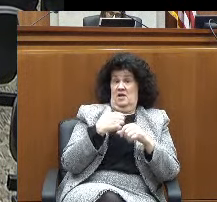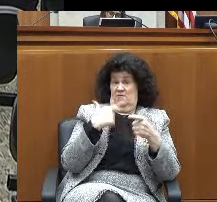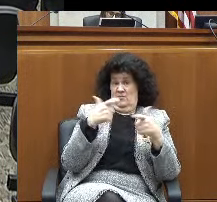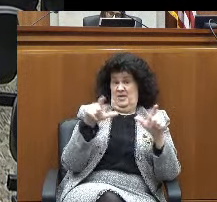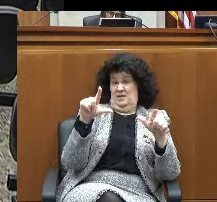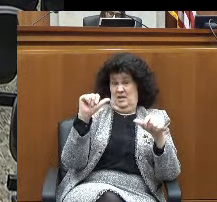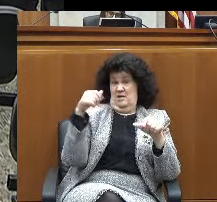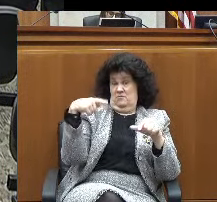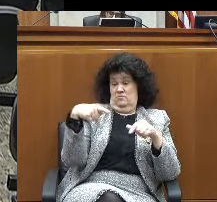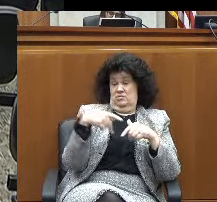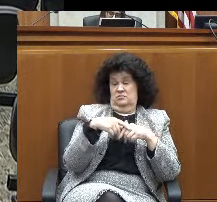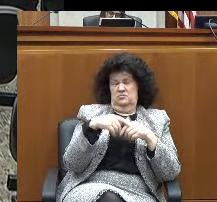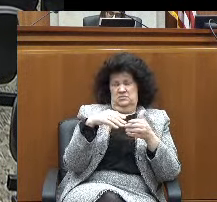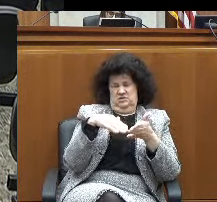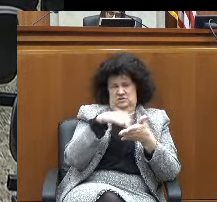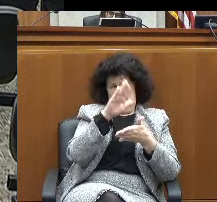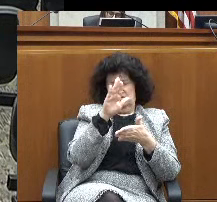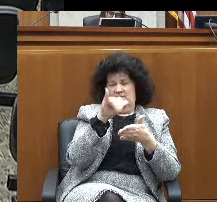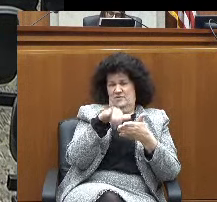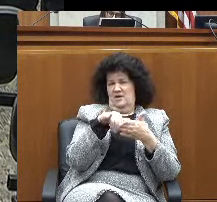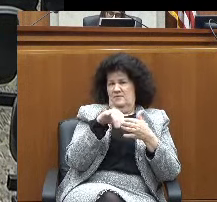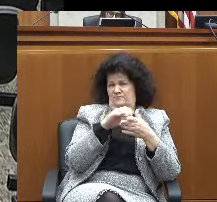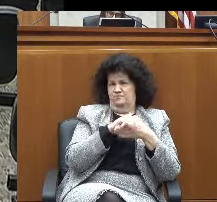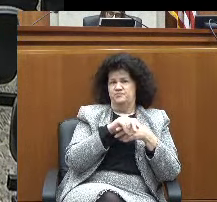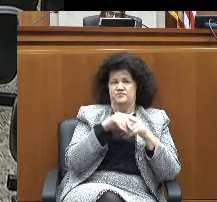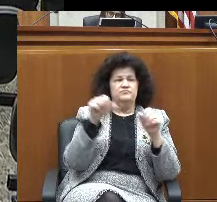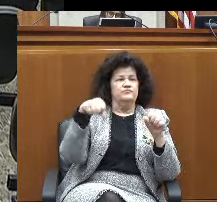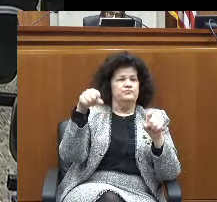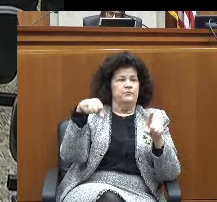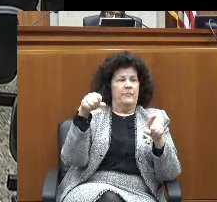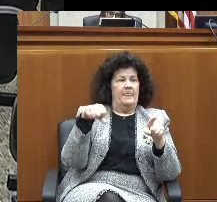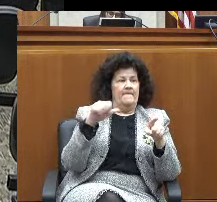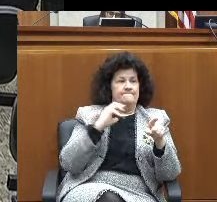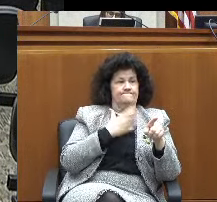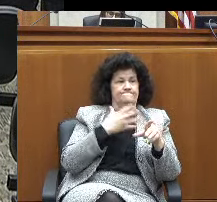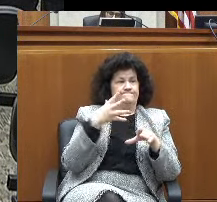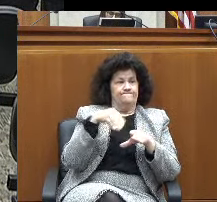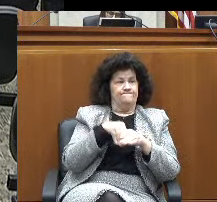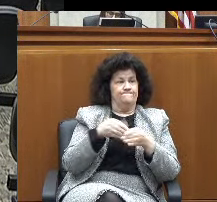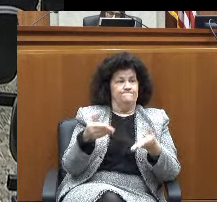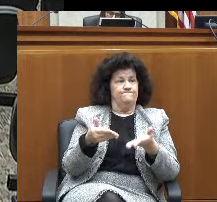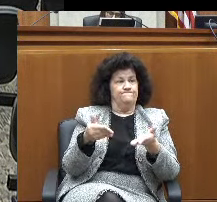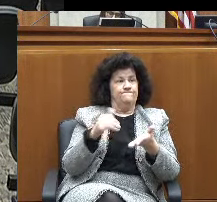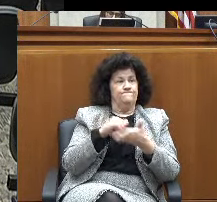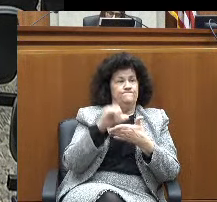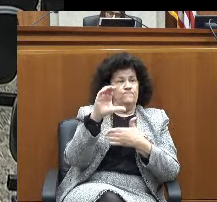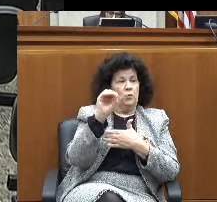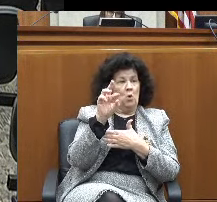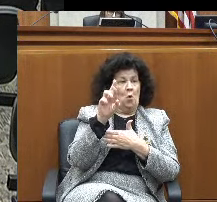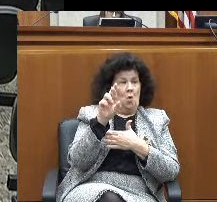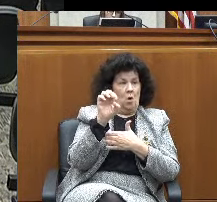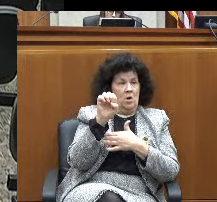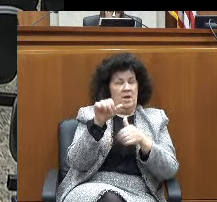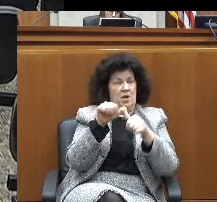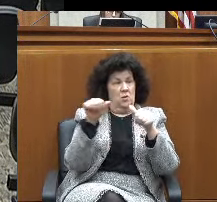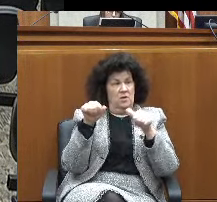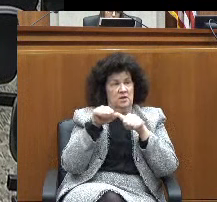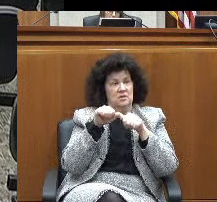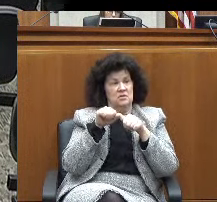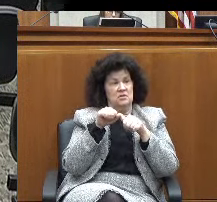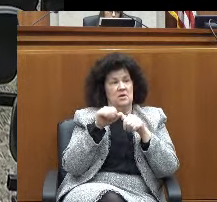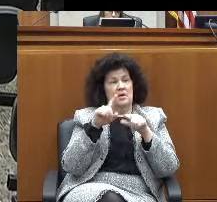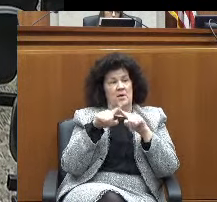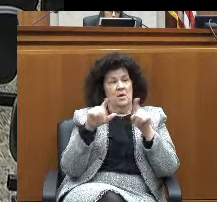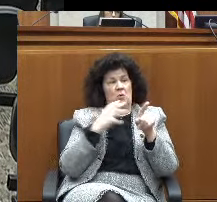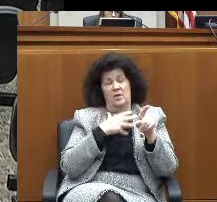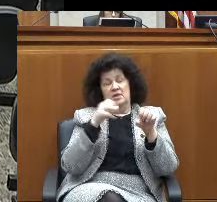that and a message that we send to the legislators. I appreciate it. Sure, we included here the core content areas and tested grades,